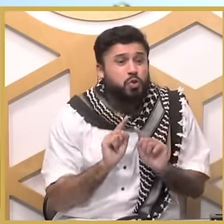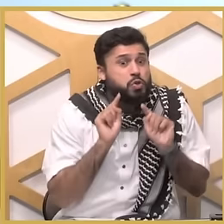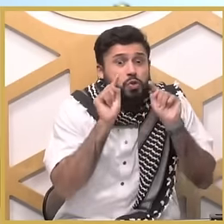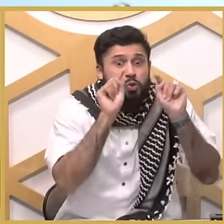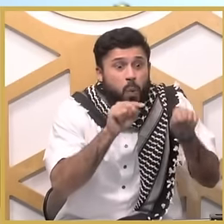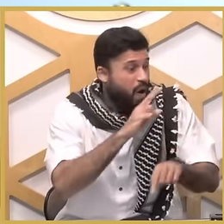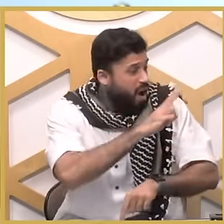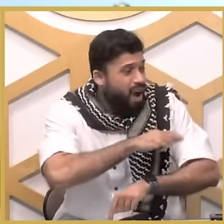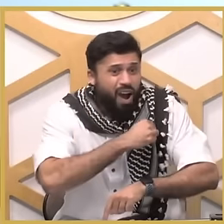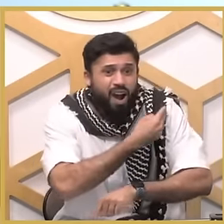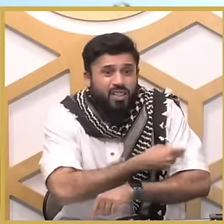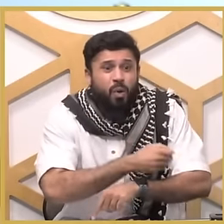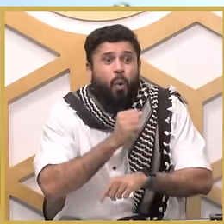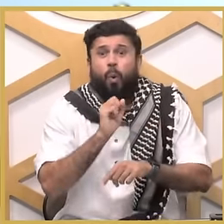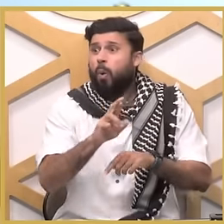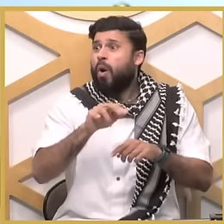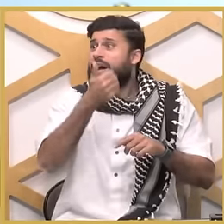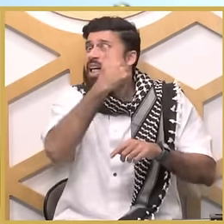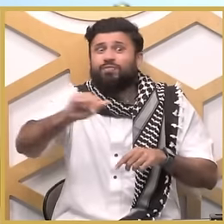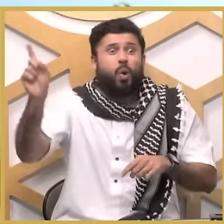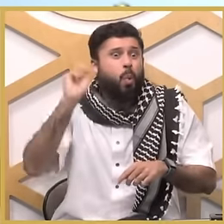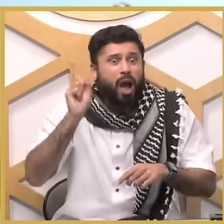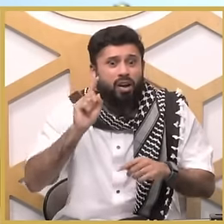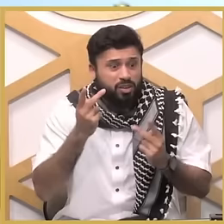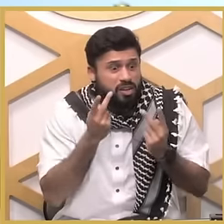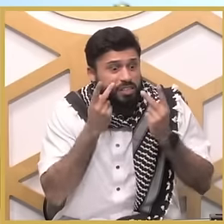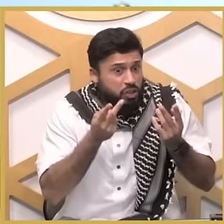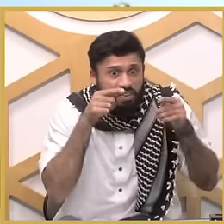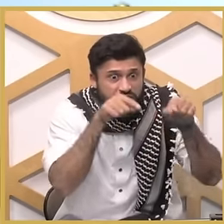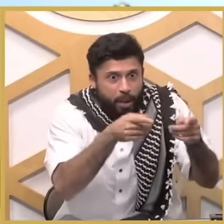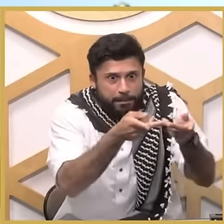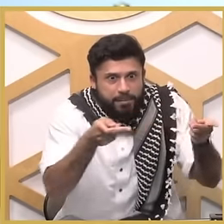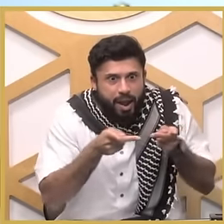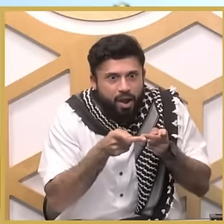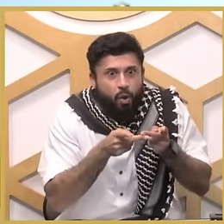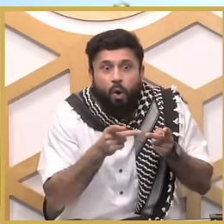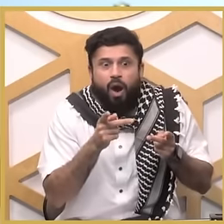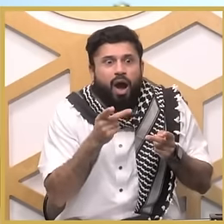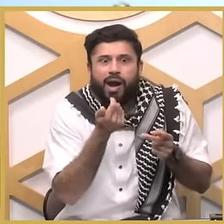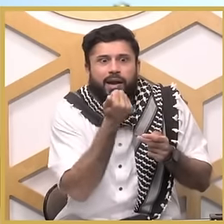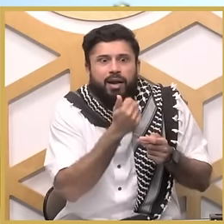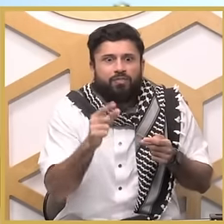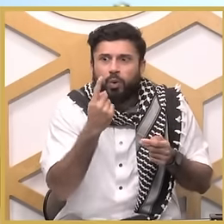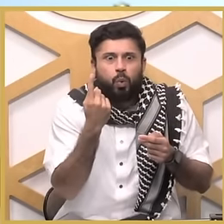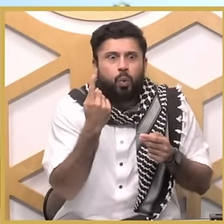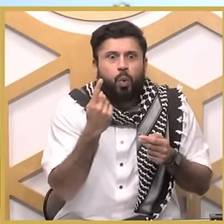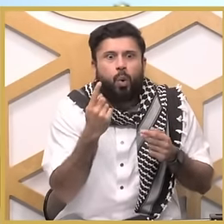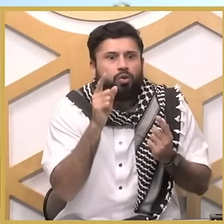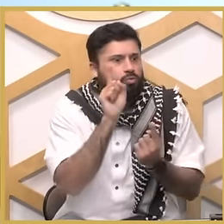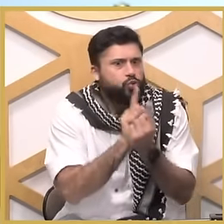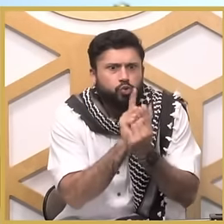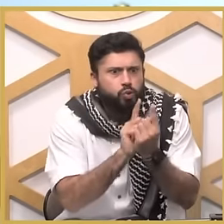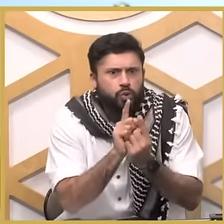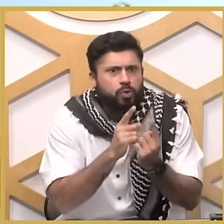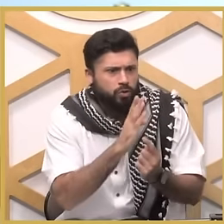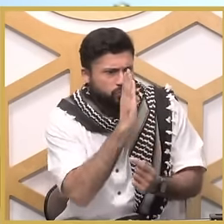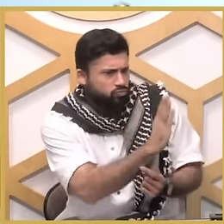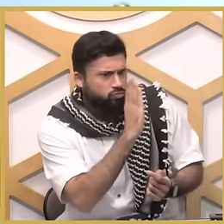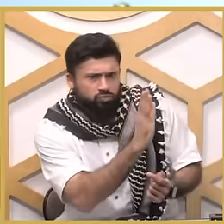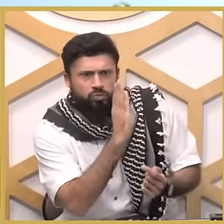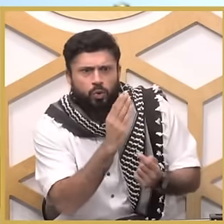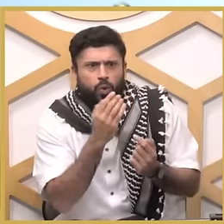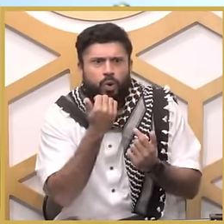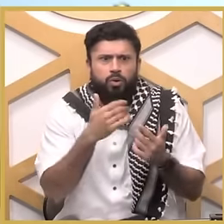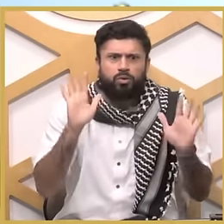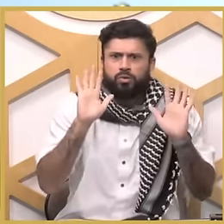Your secret Quran habit, your secret Qiyam habit, some secret fasting that you do where no one knows about it. SubhanAllah, some of the Salaf would hide their